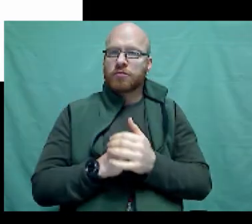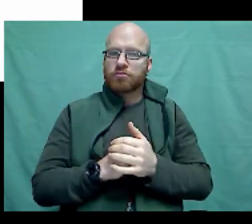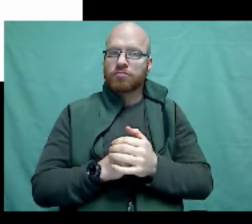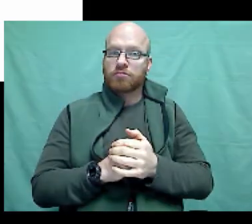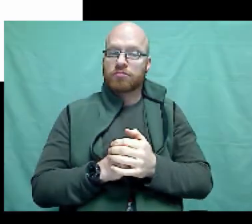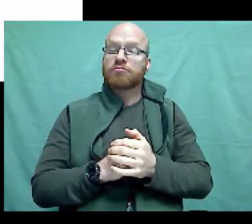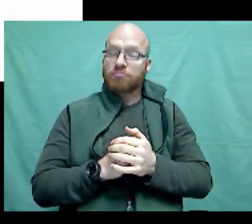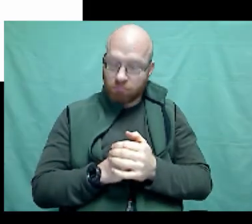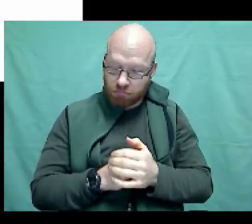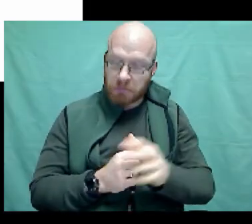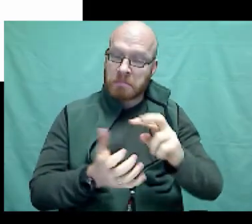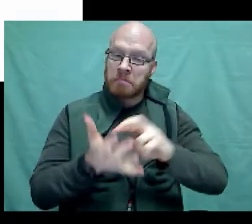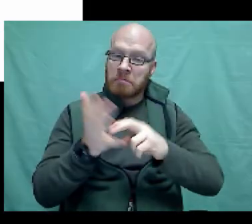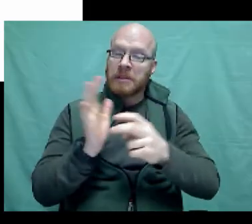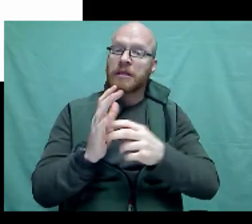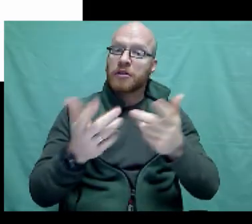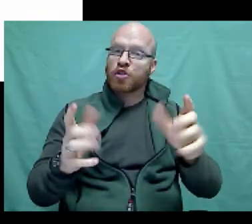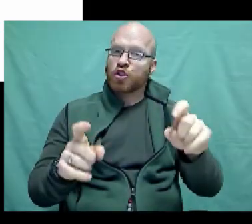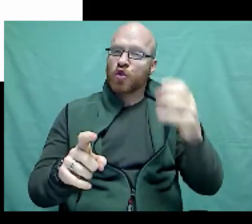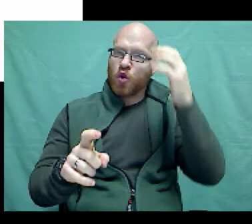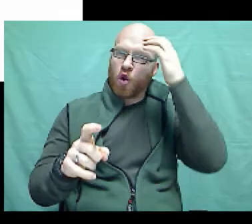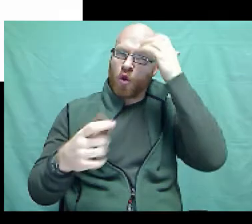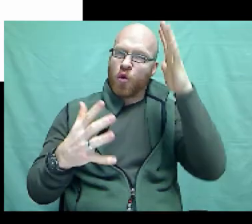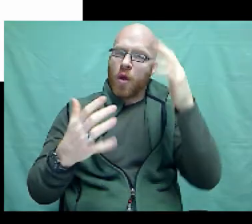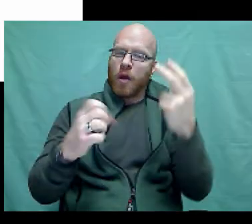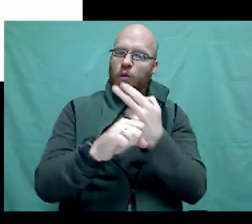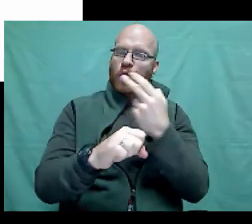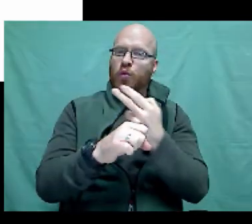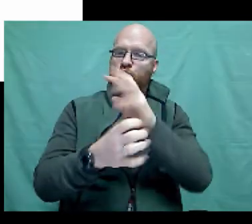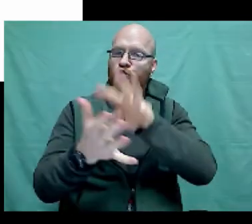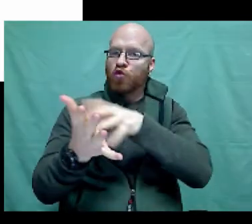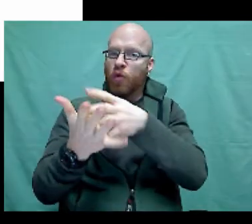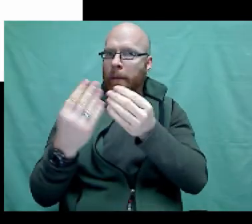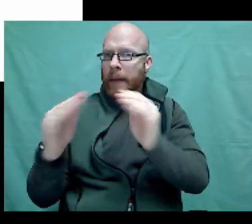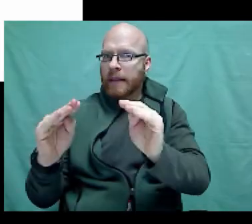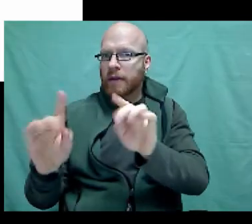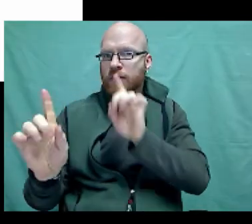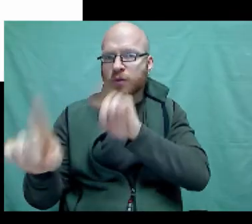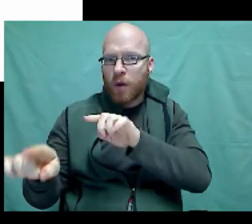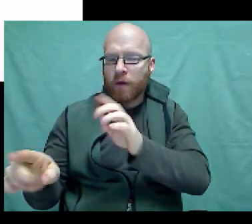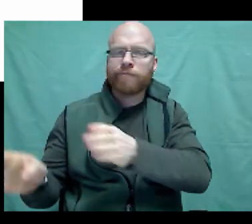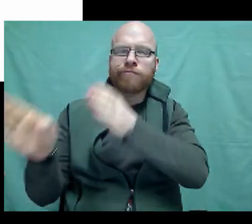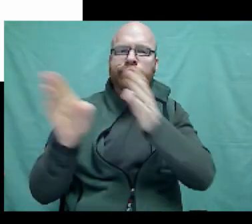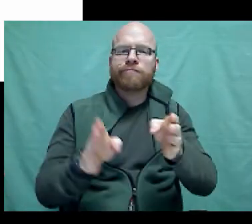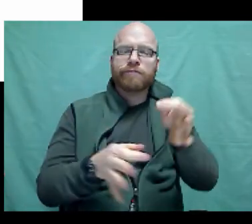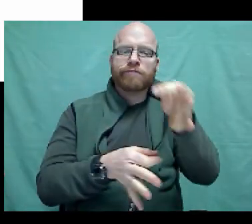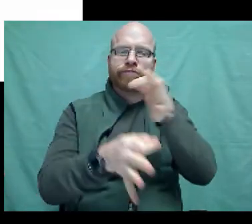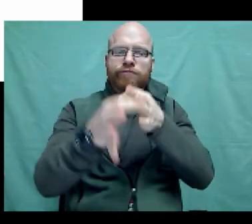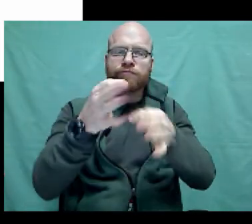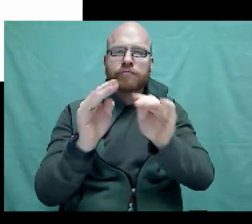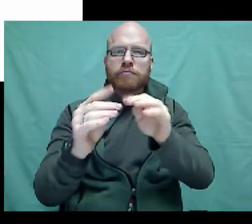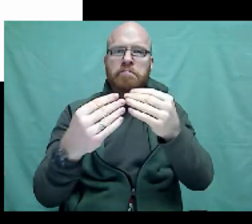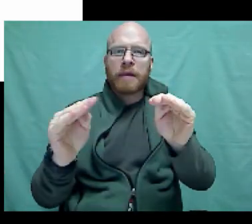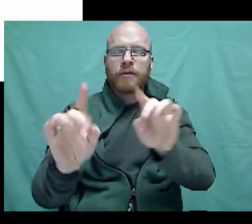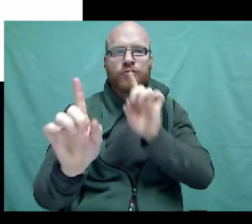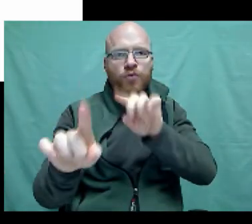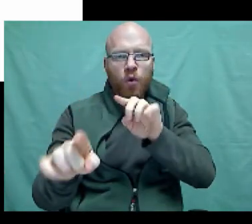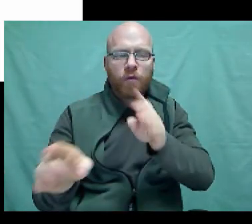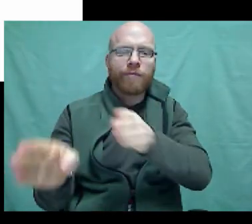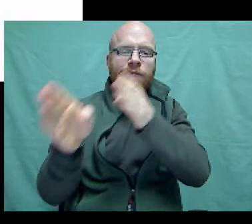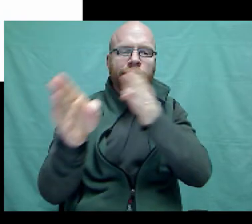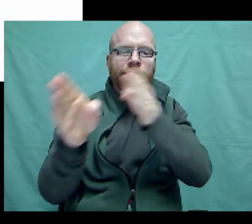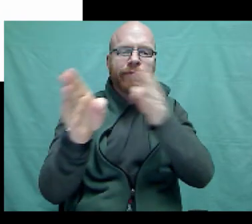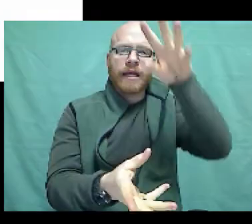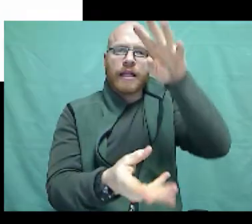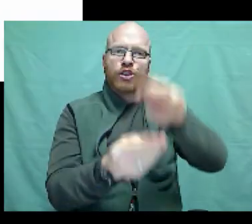two unknowns. It's a system of equations. We're assuming you know how to solve equations with a graphing method, the substitution